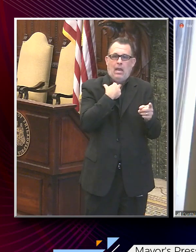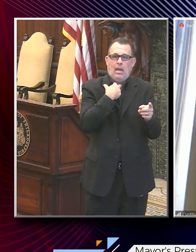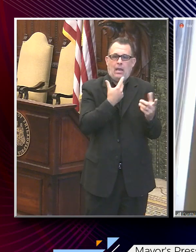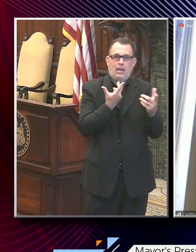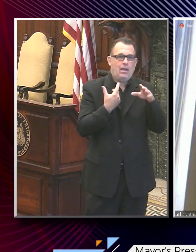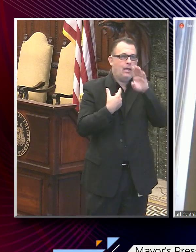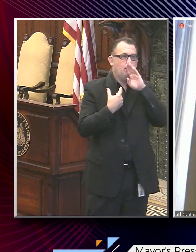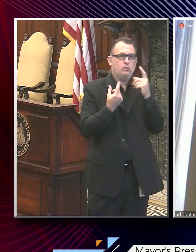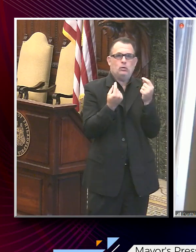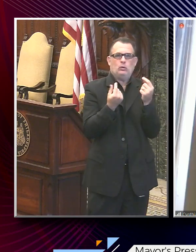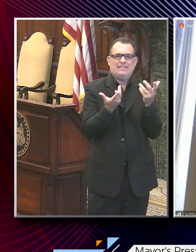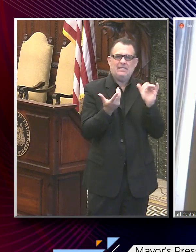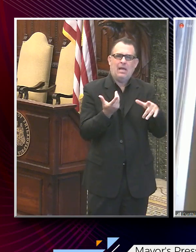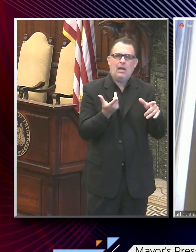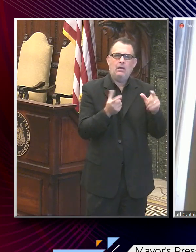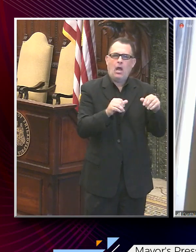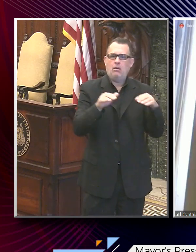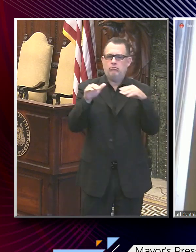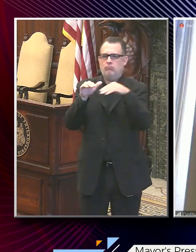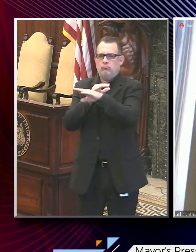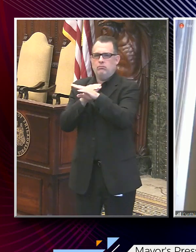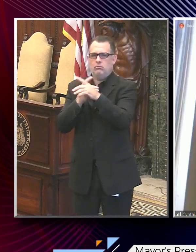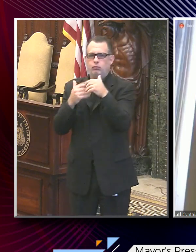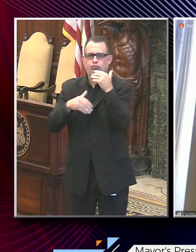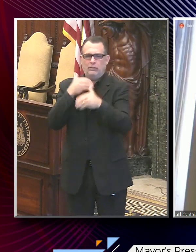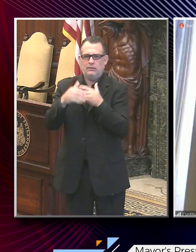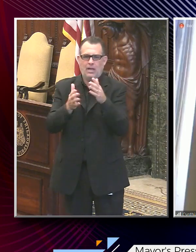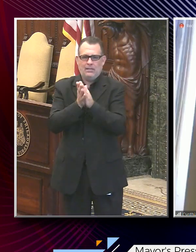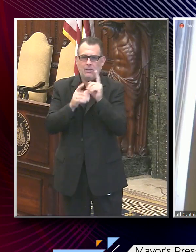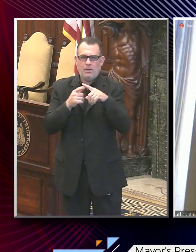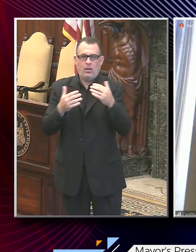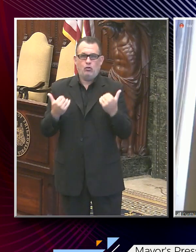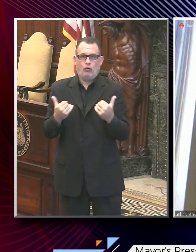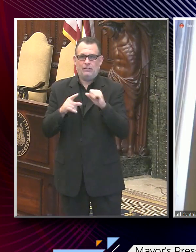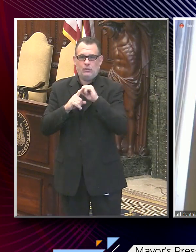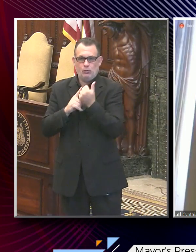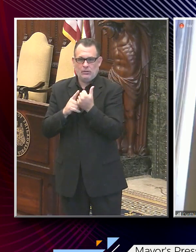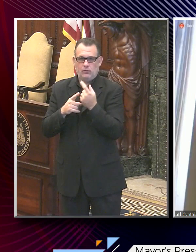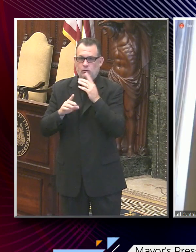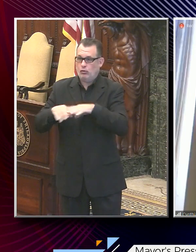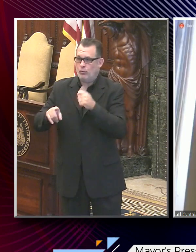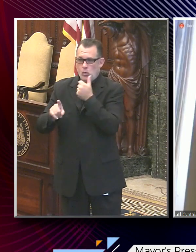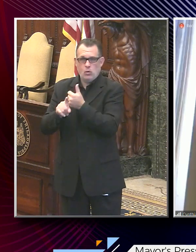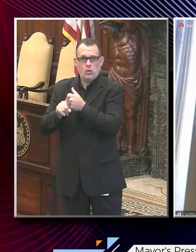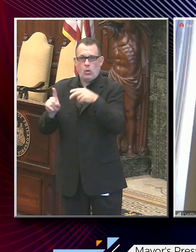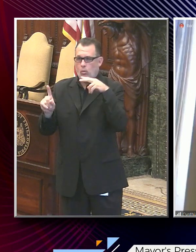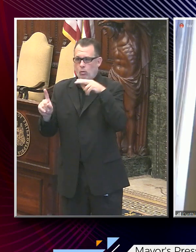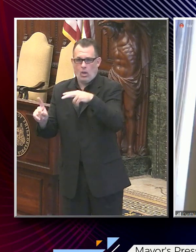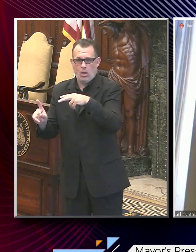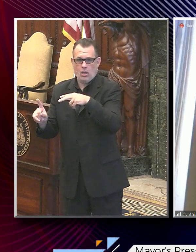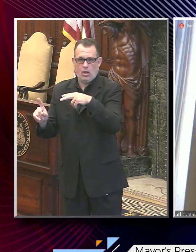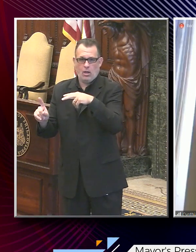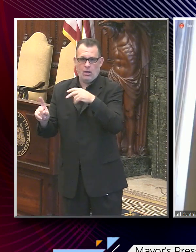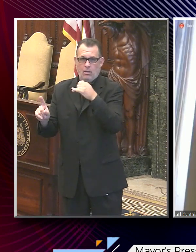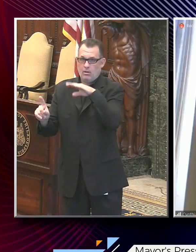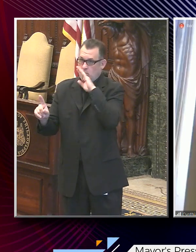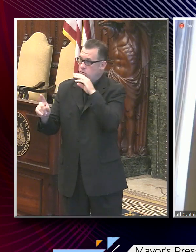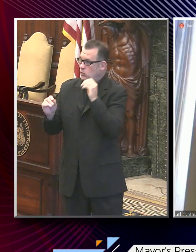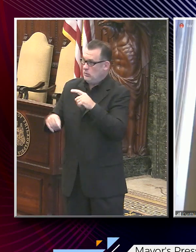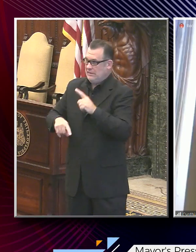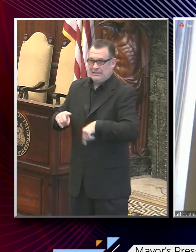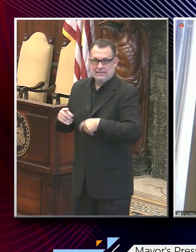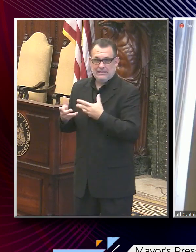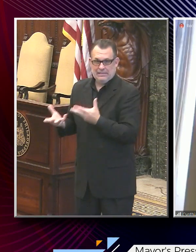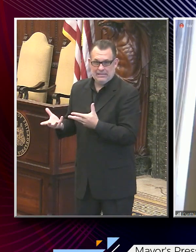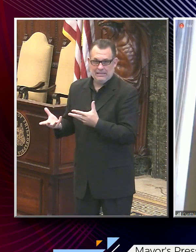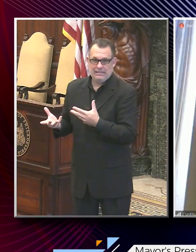registration process will ask questions about current arrangements and if there are no other arrangements. And then there will be a phase 2.